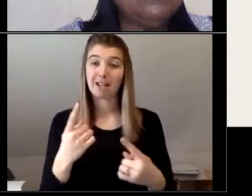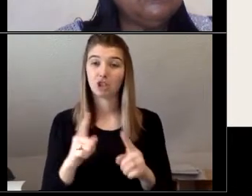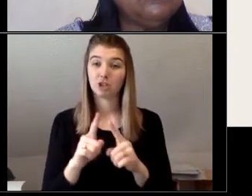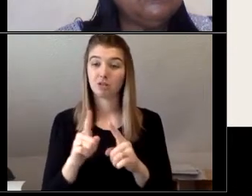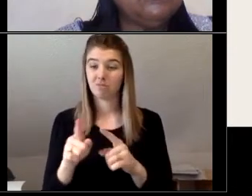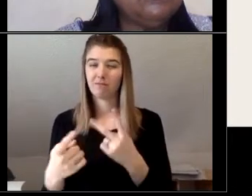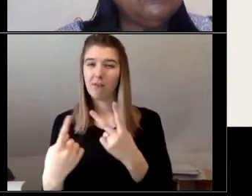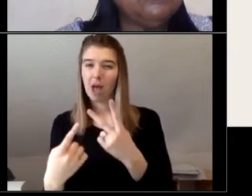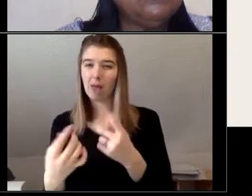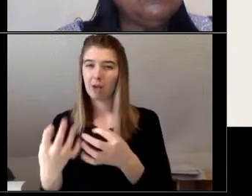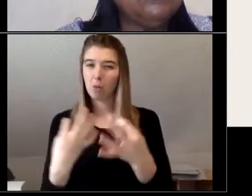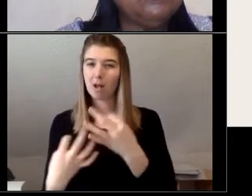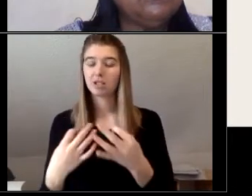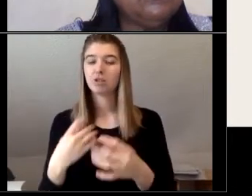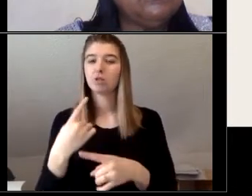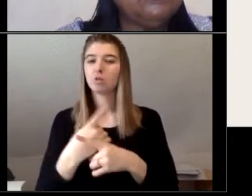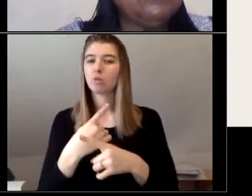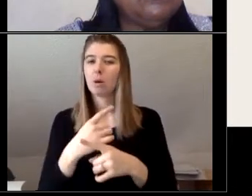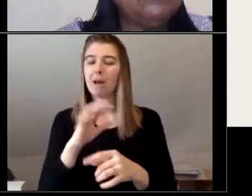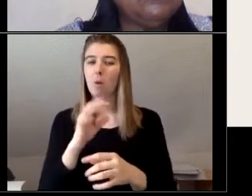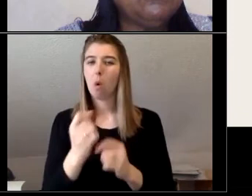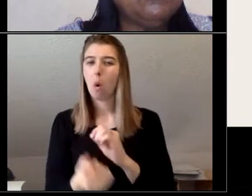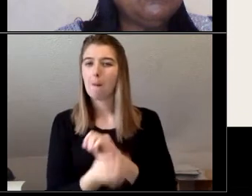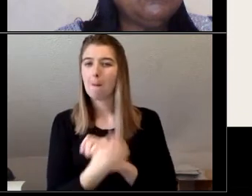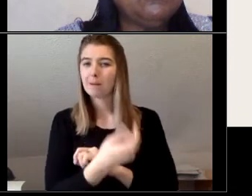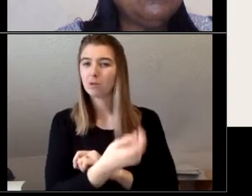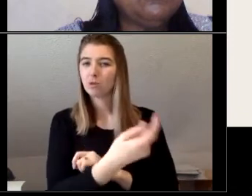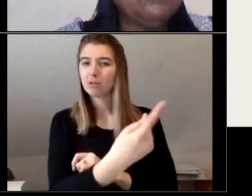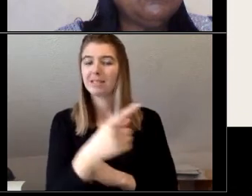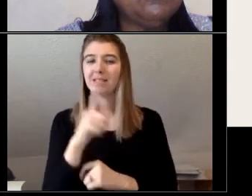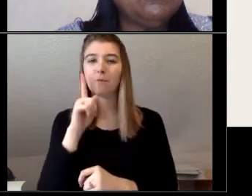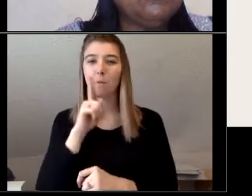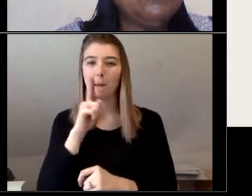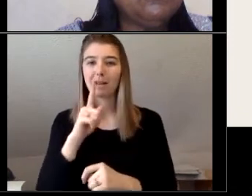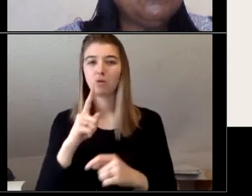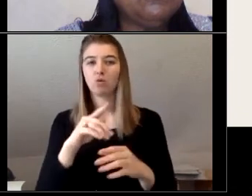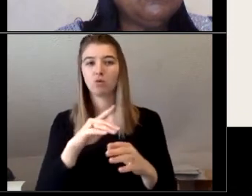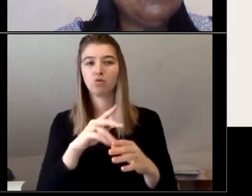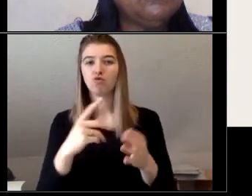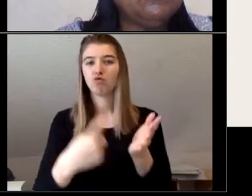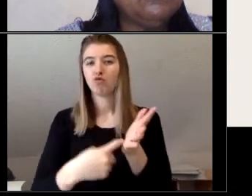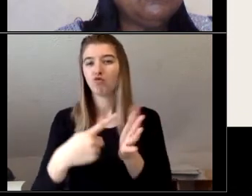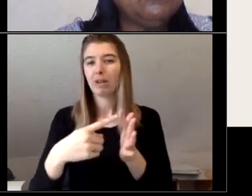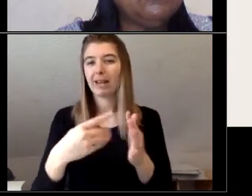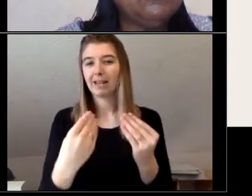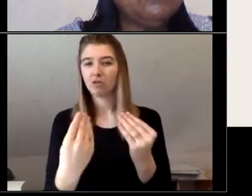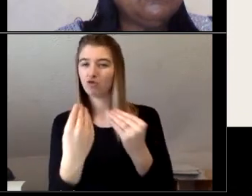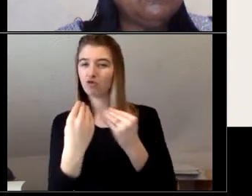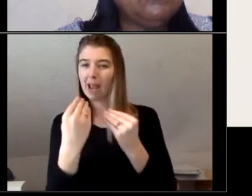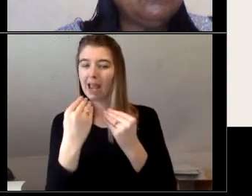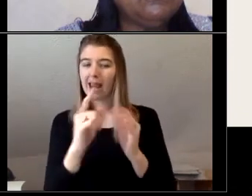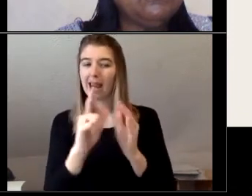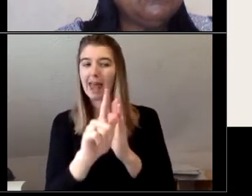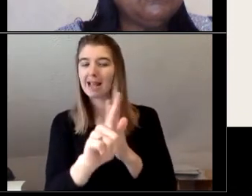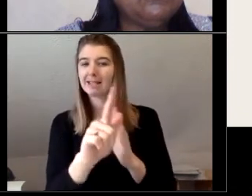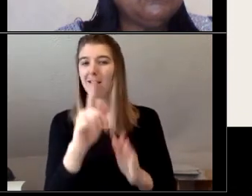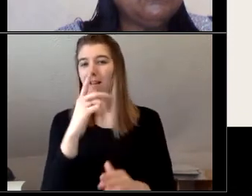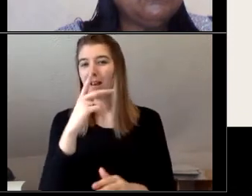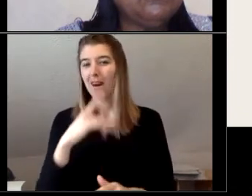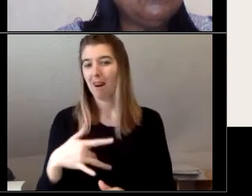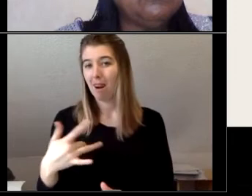about opportunities for women to retrain later in life, or perhaps after having children or wanting a change in